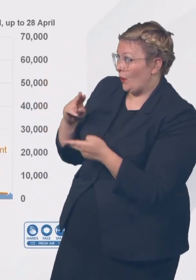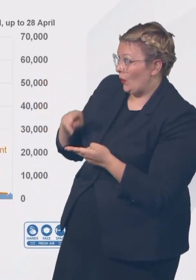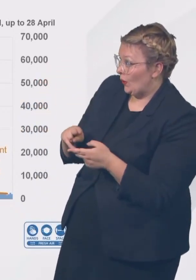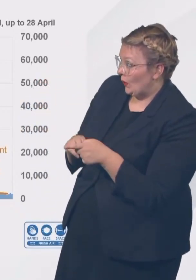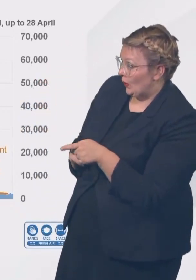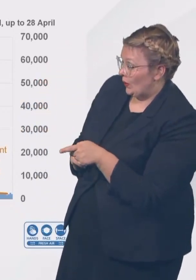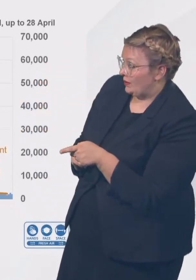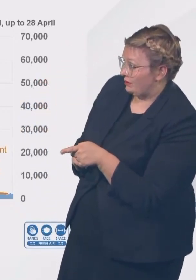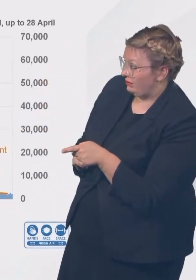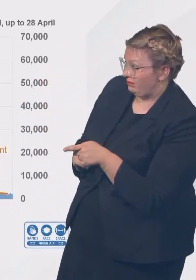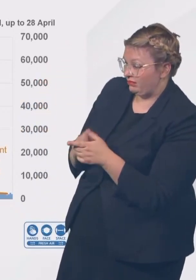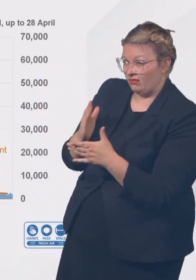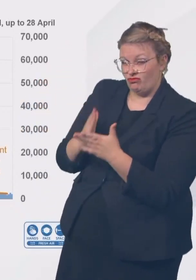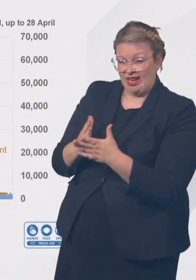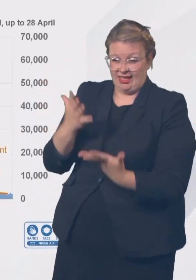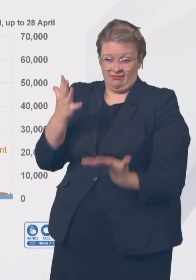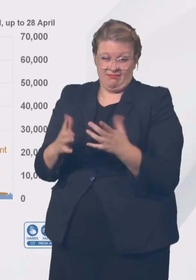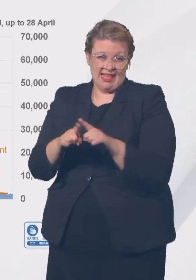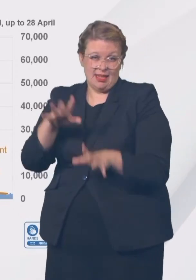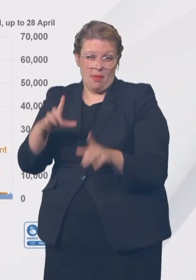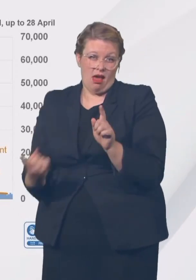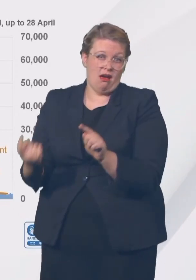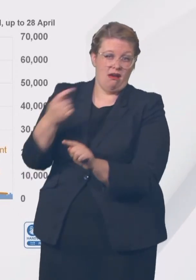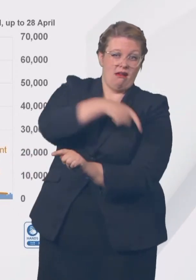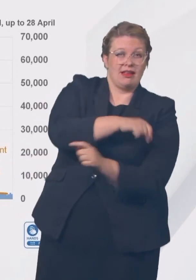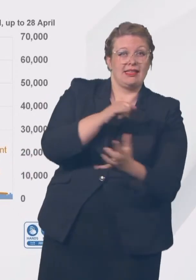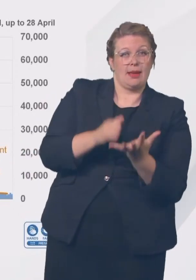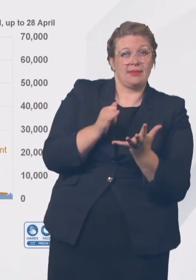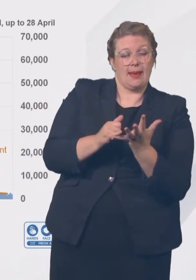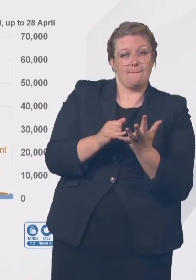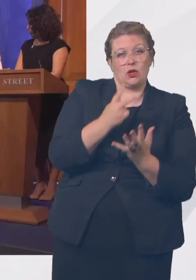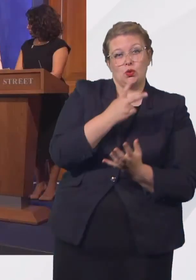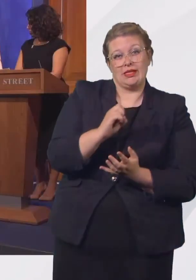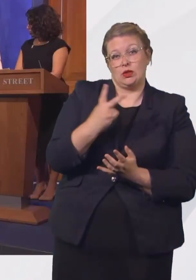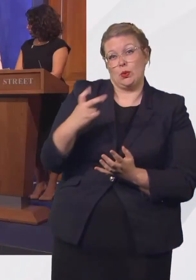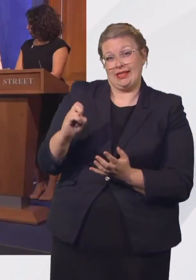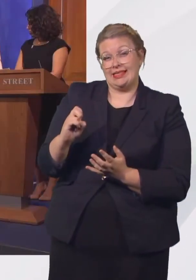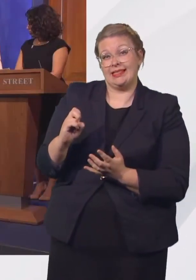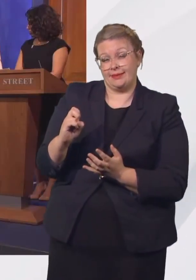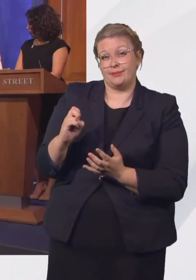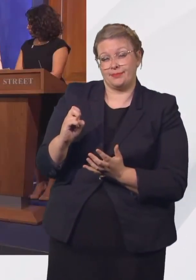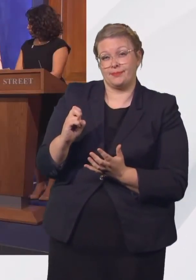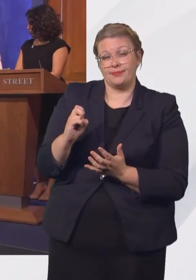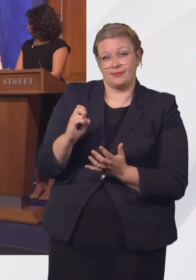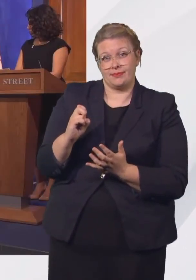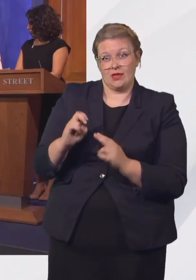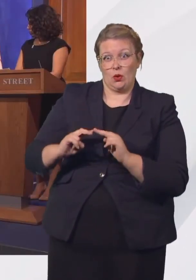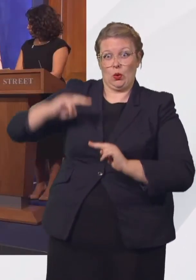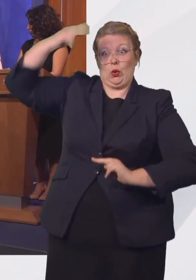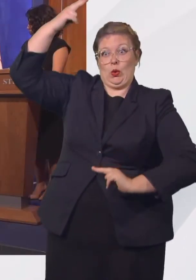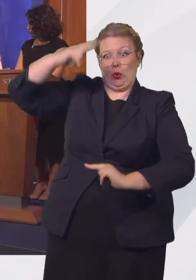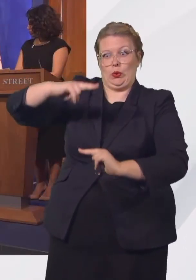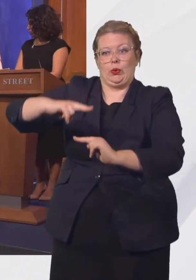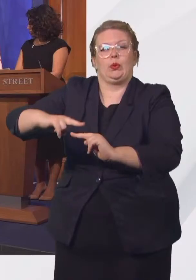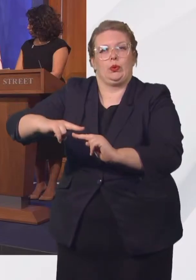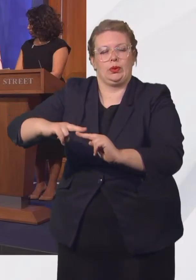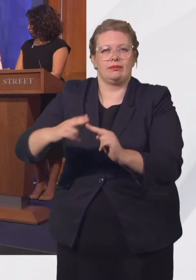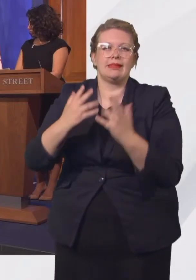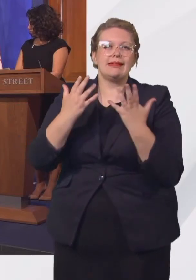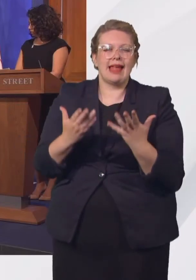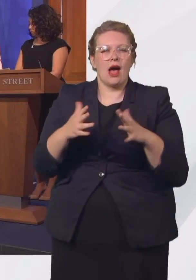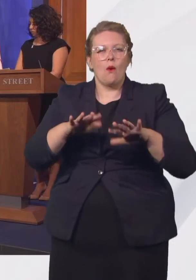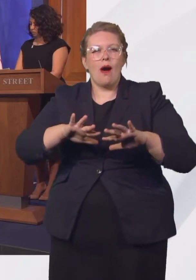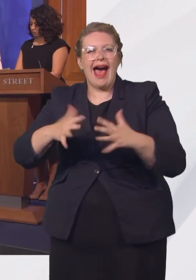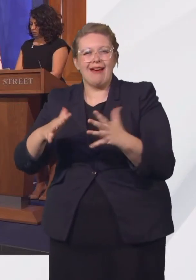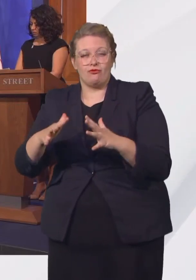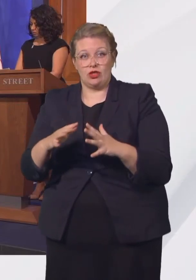to where we were in September last year. We're running as a typical 7-day average at just